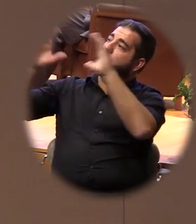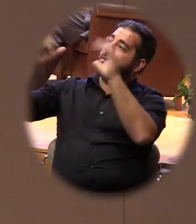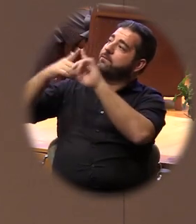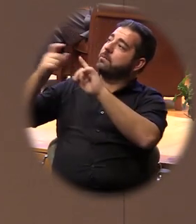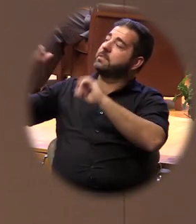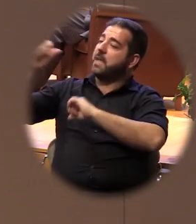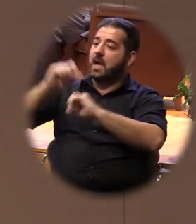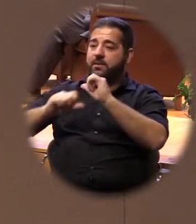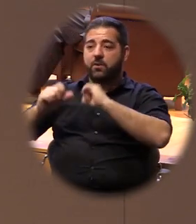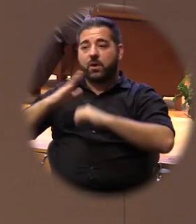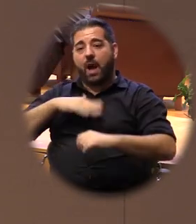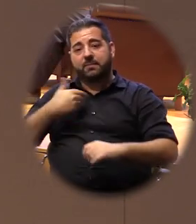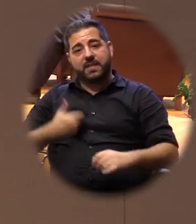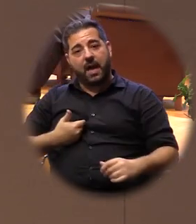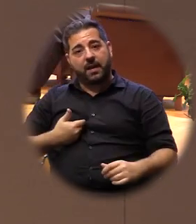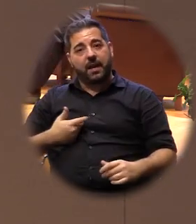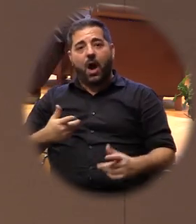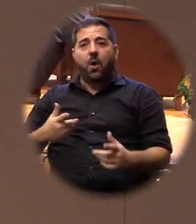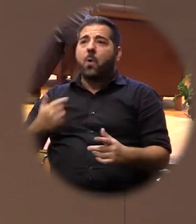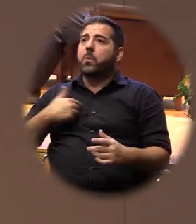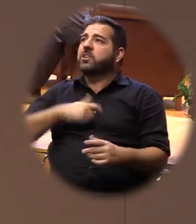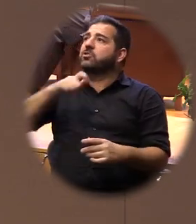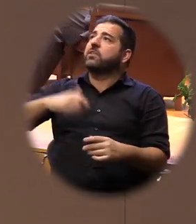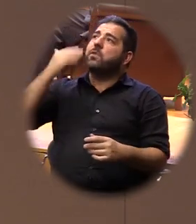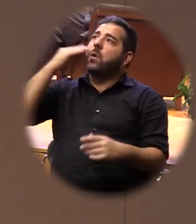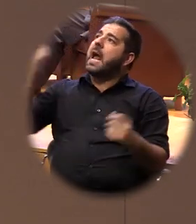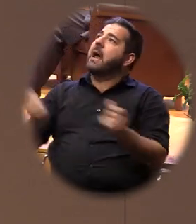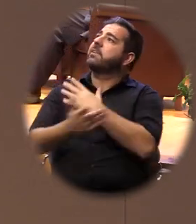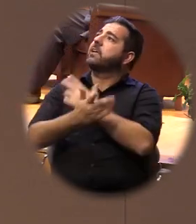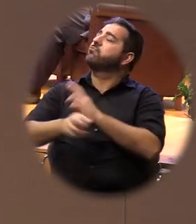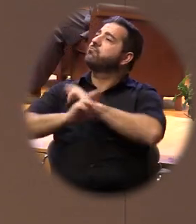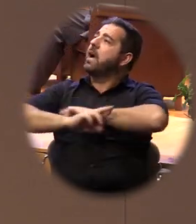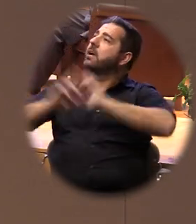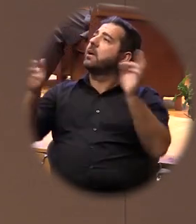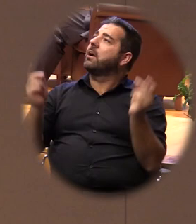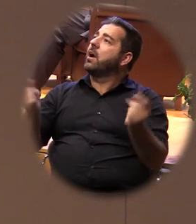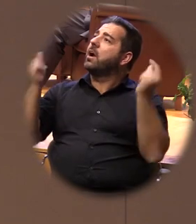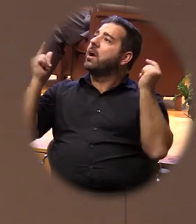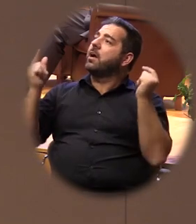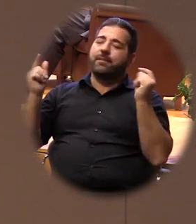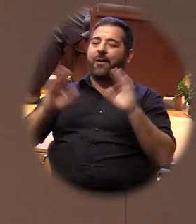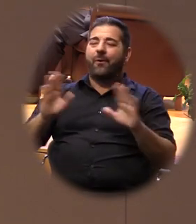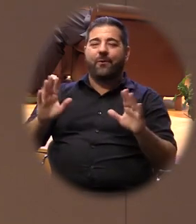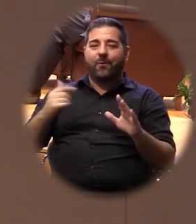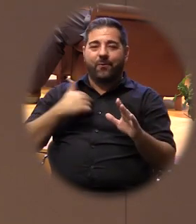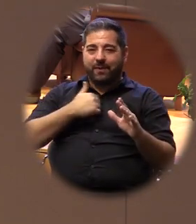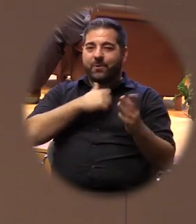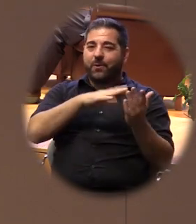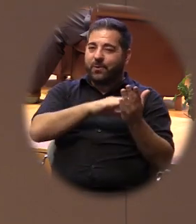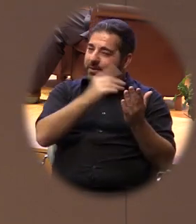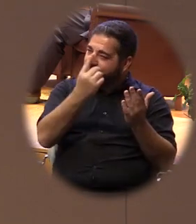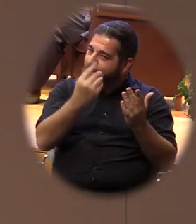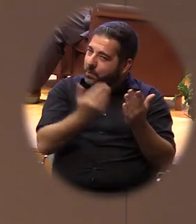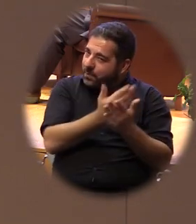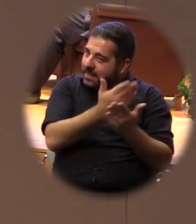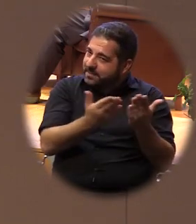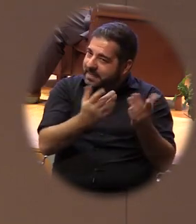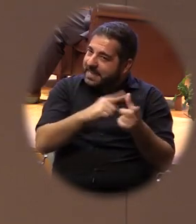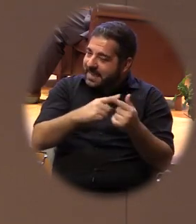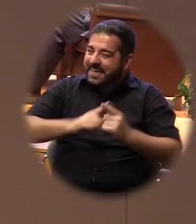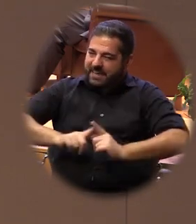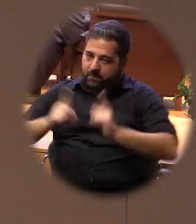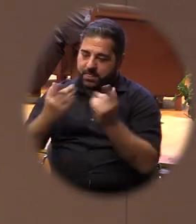this, as if we were supposed to have known everything right away, as opposed to understanding that we learn things and then we learn different things. So they're just,